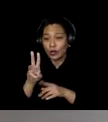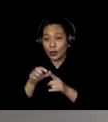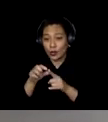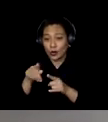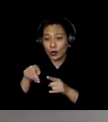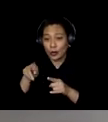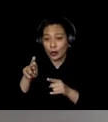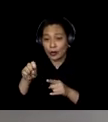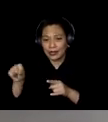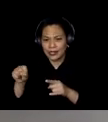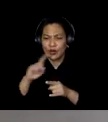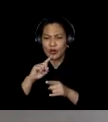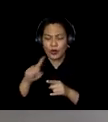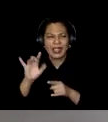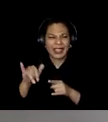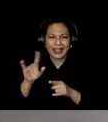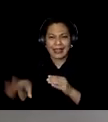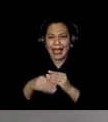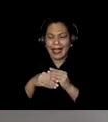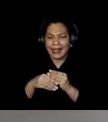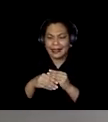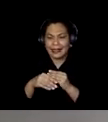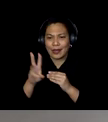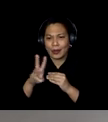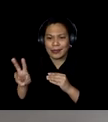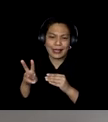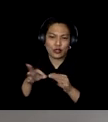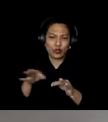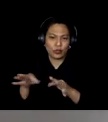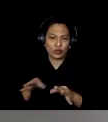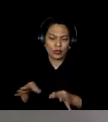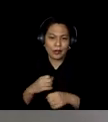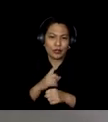making sure you fill out a site description. So just make sure that stuff is filled out.